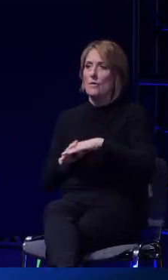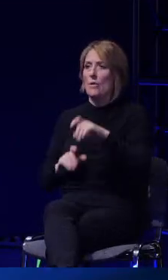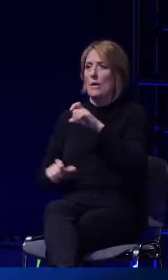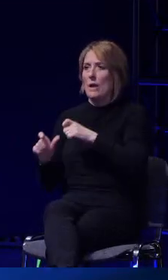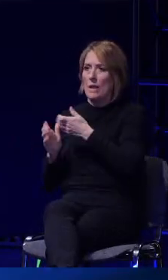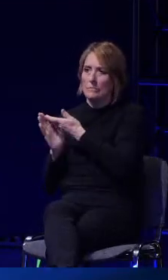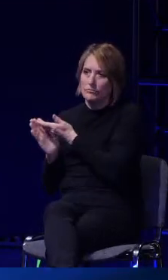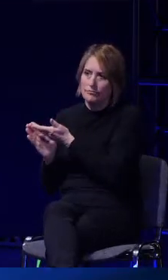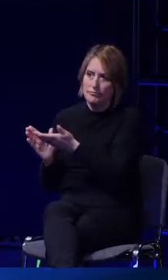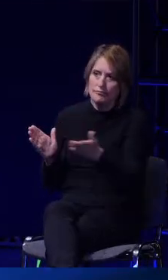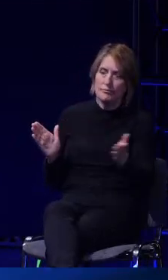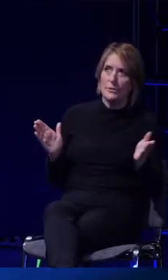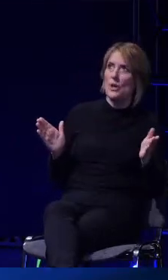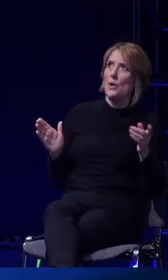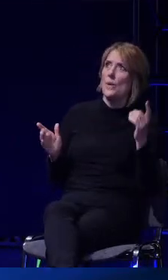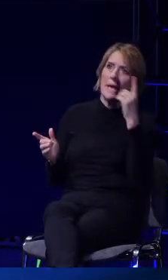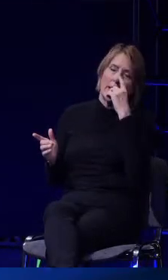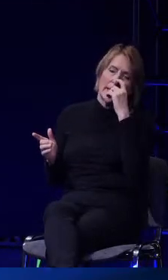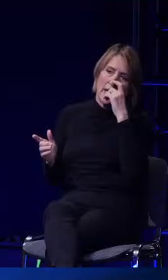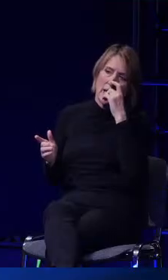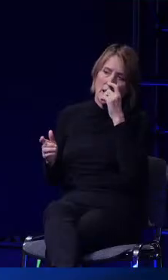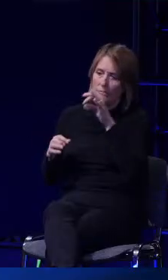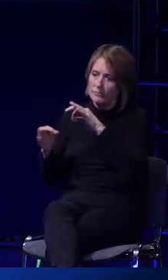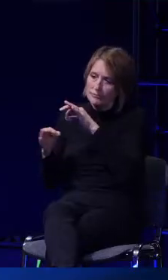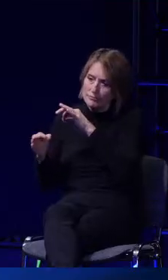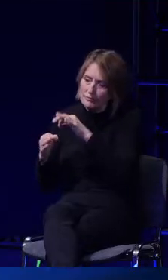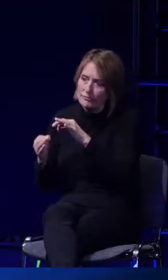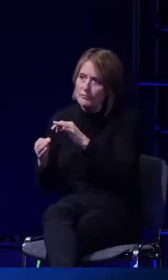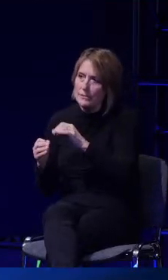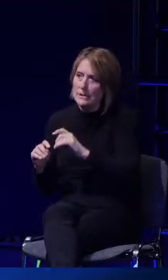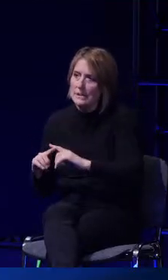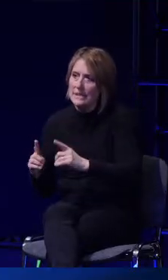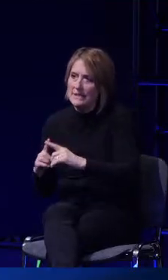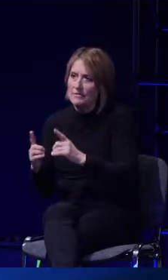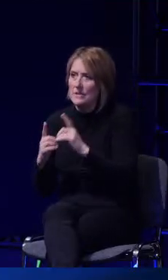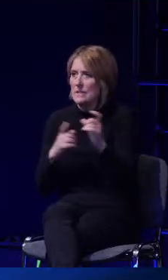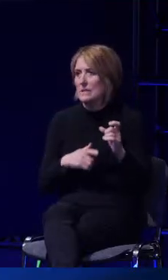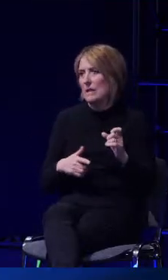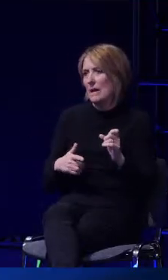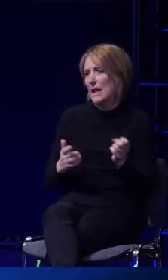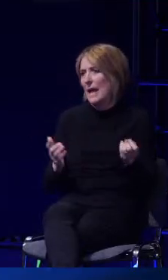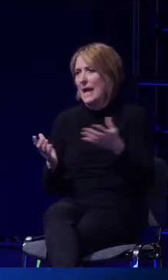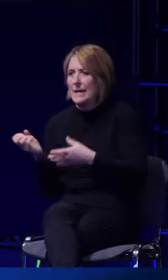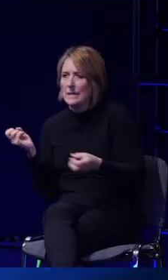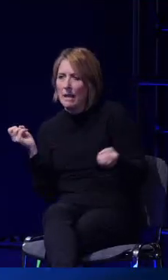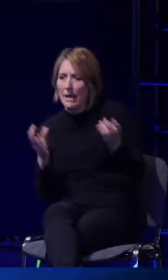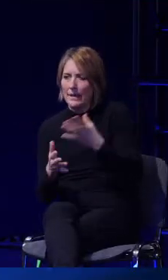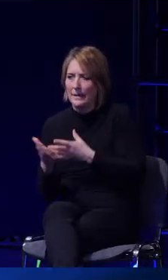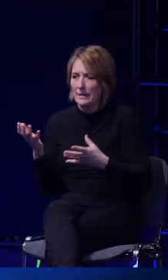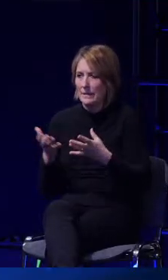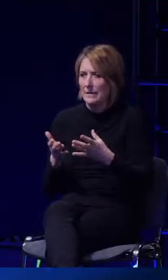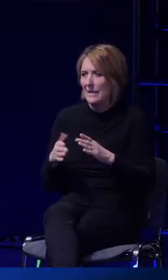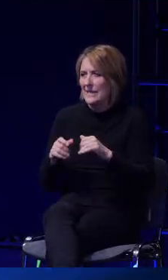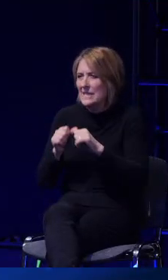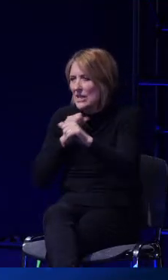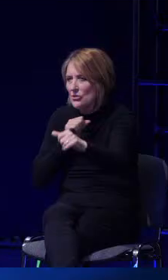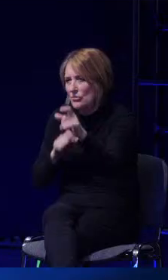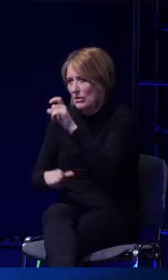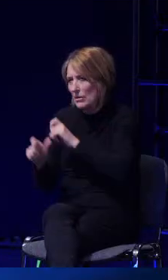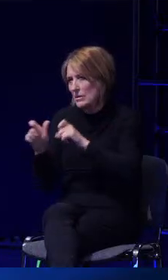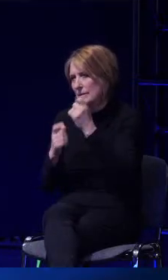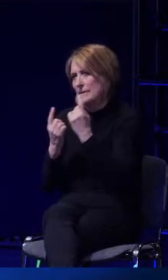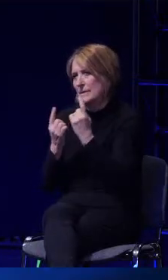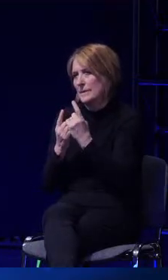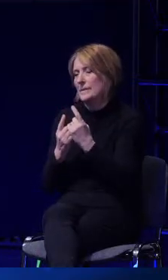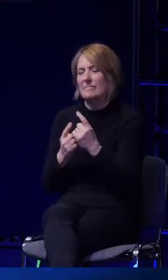as creative as he wants to be and dial in all those dirty tungsten industrial colors, all the greens. Yeah, I mean, I pretty much defer